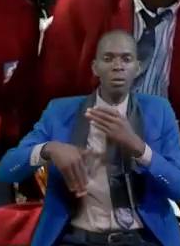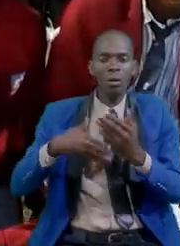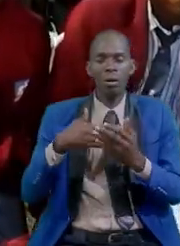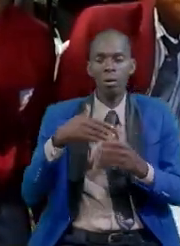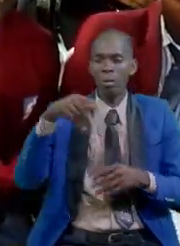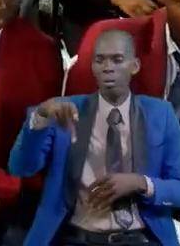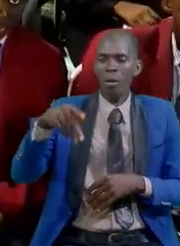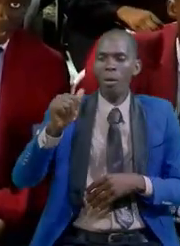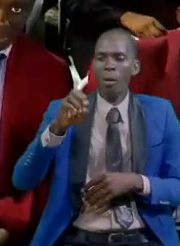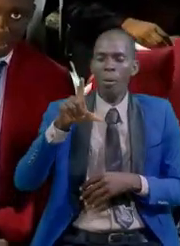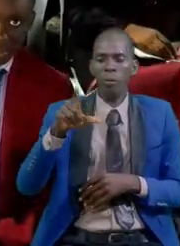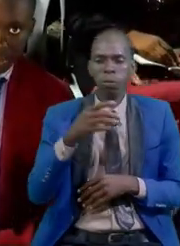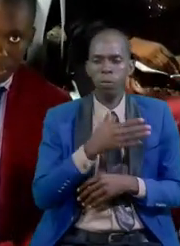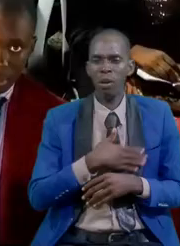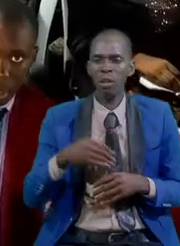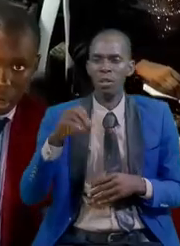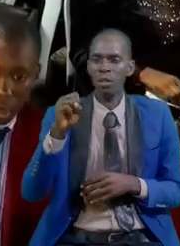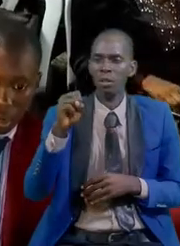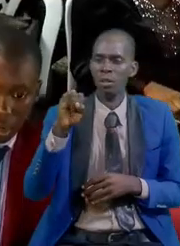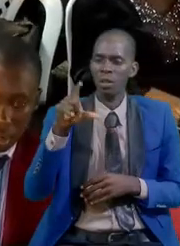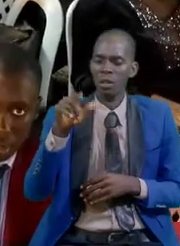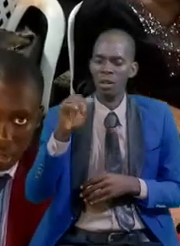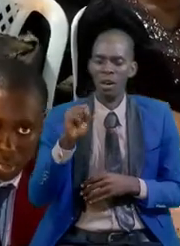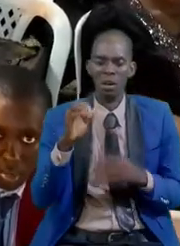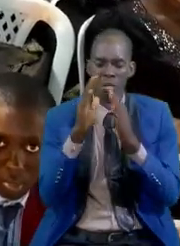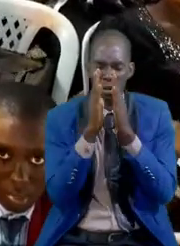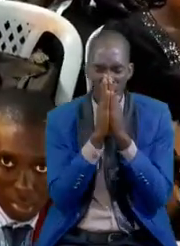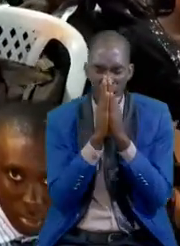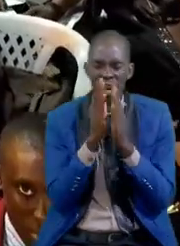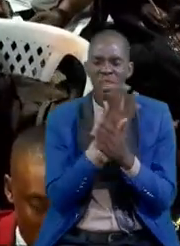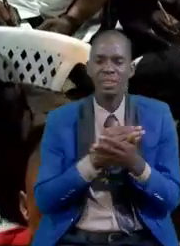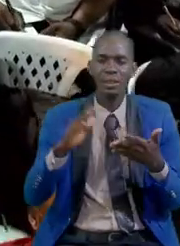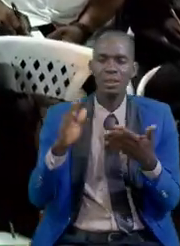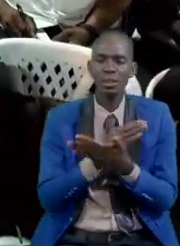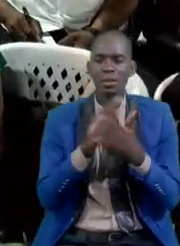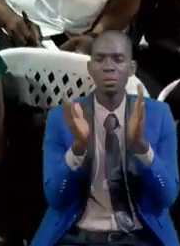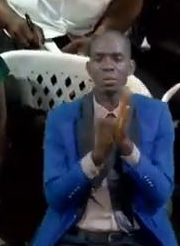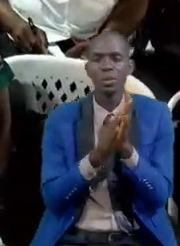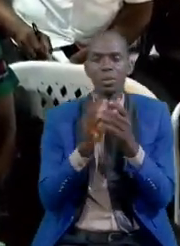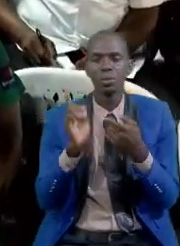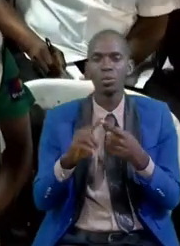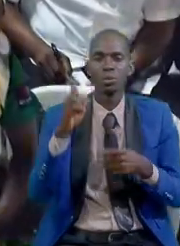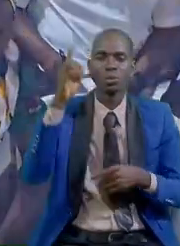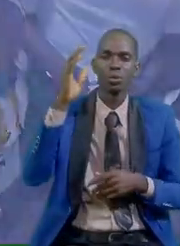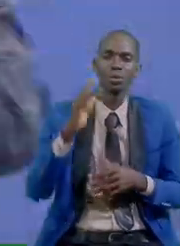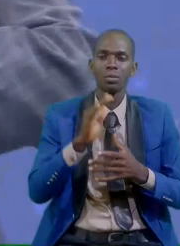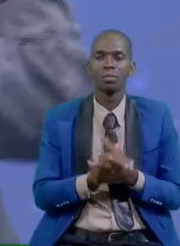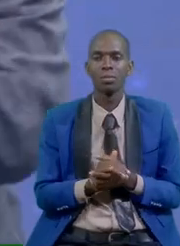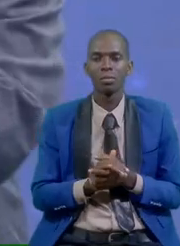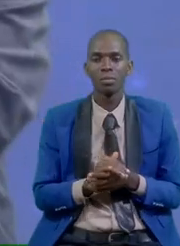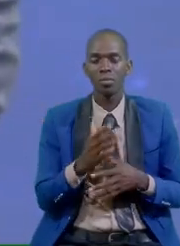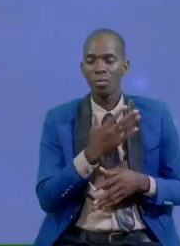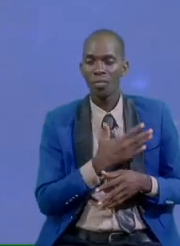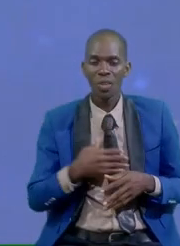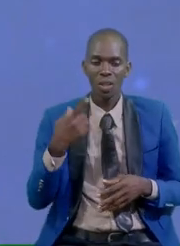Silas prayed and sang praises unto God. And the